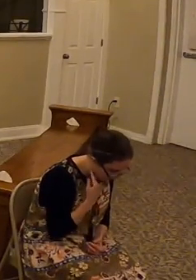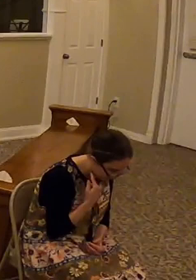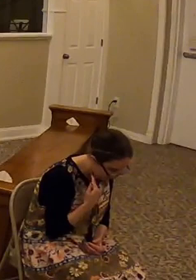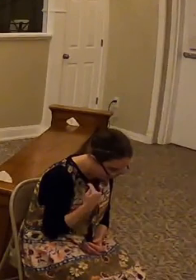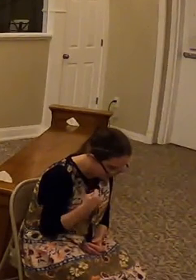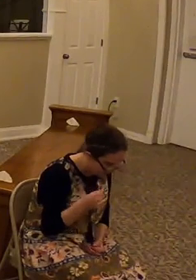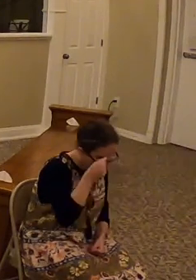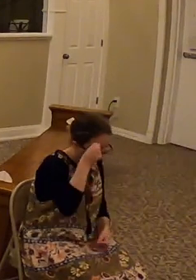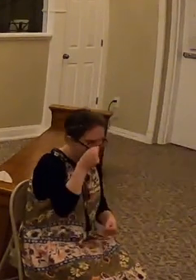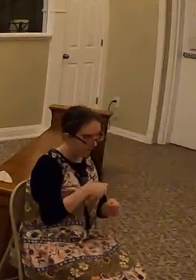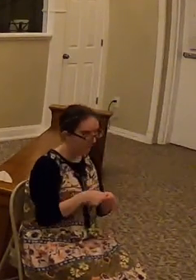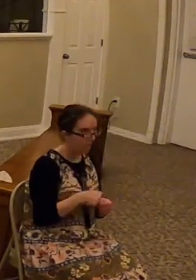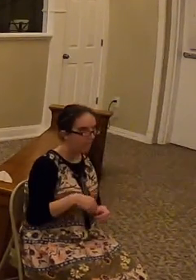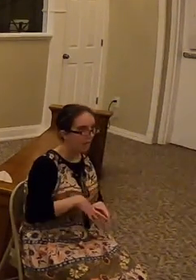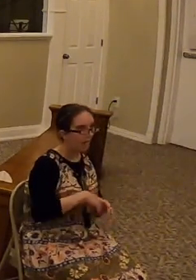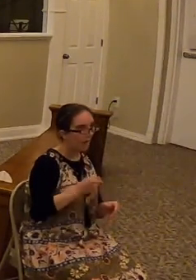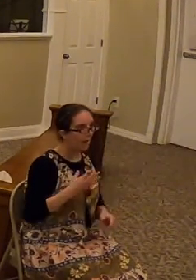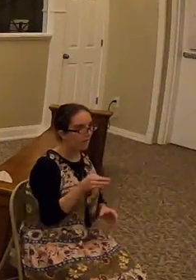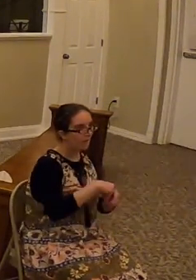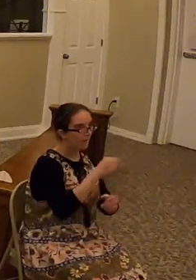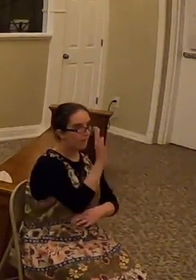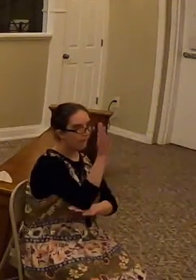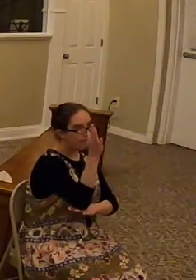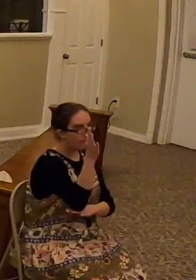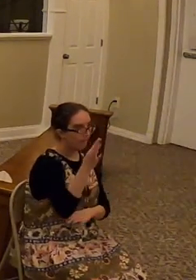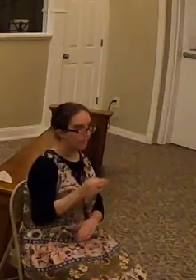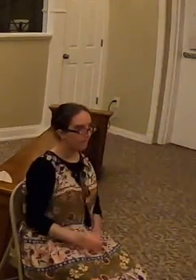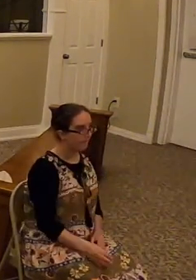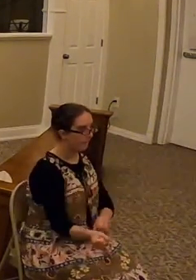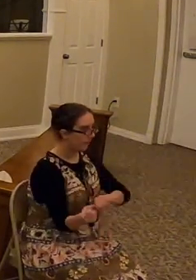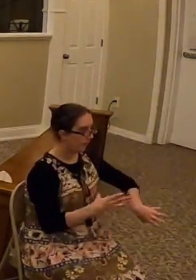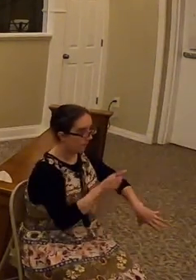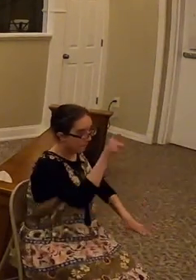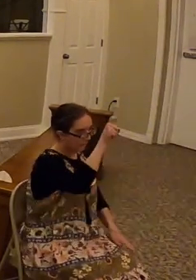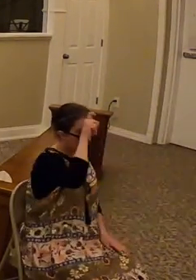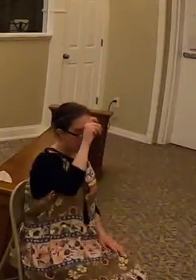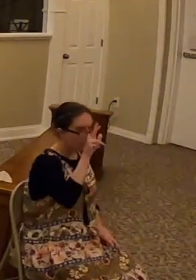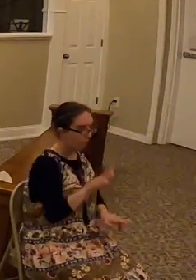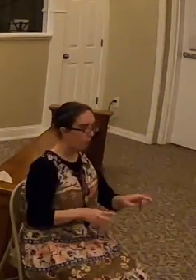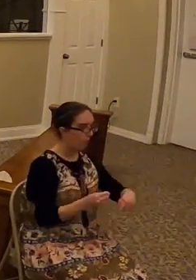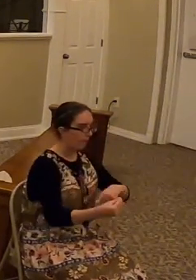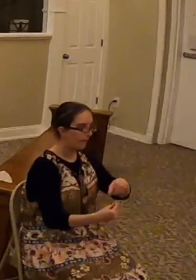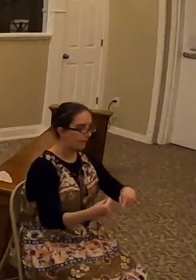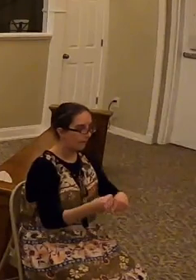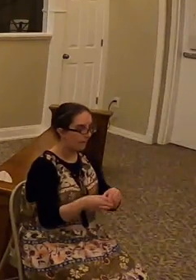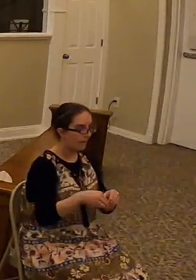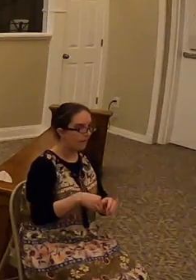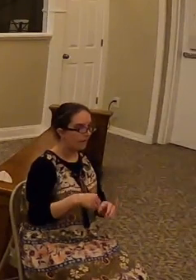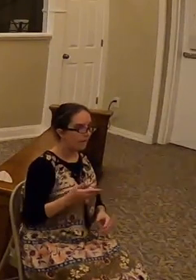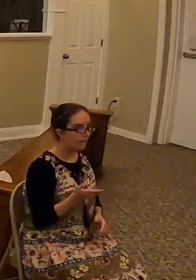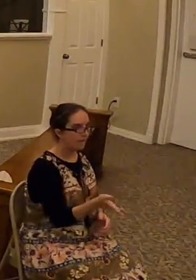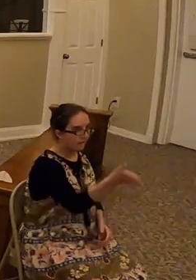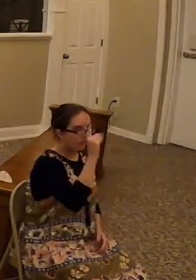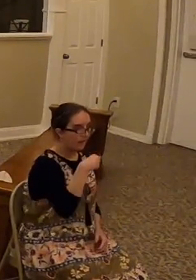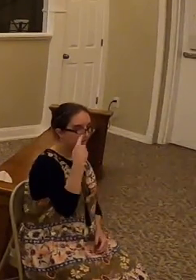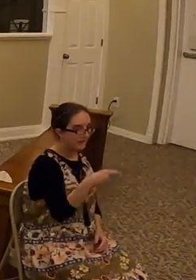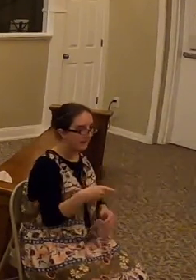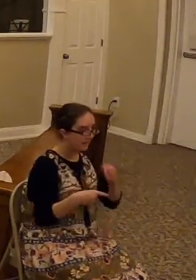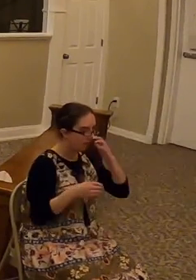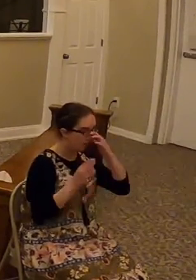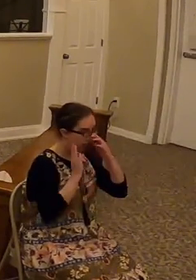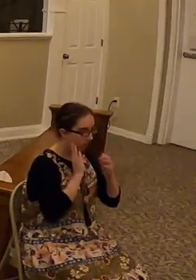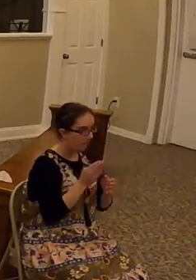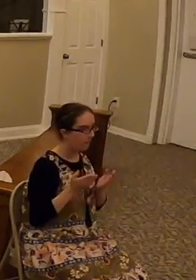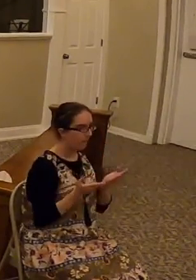Amen. Remember, they're out there in the wilderness. They just left Egypt land. They're wandering around out there. And God said, you know what?